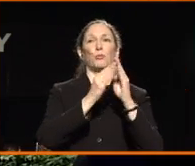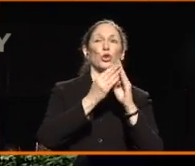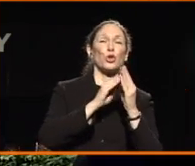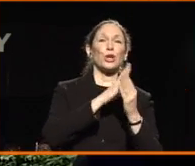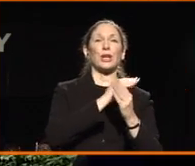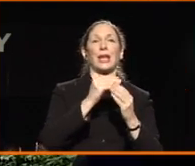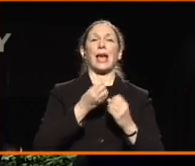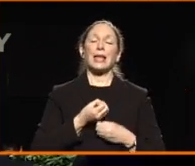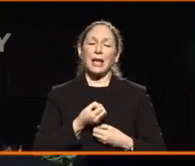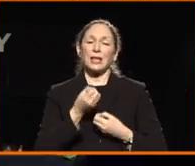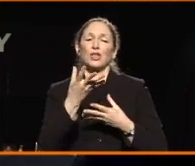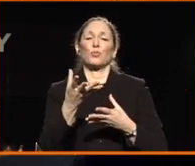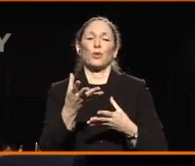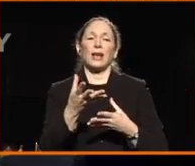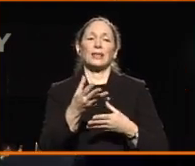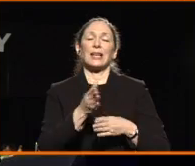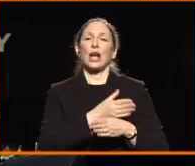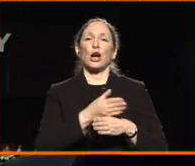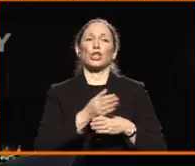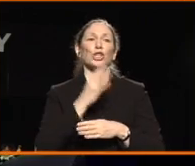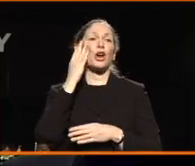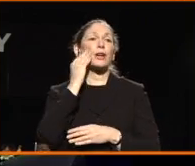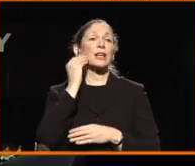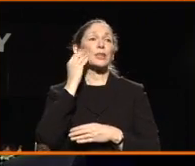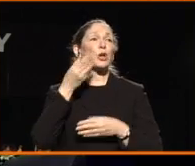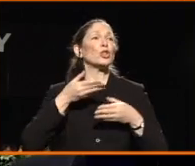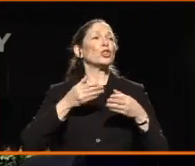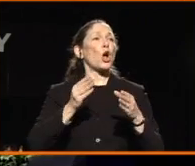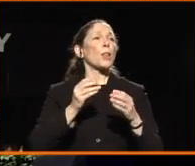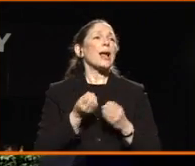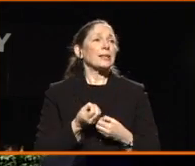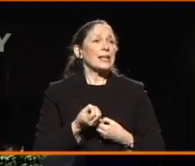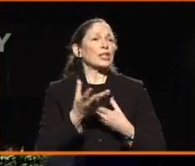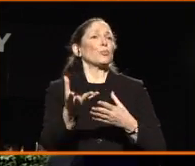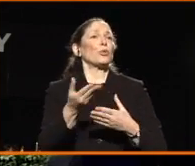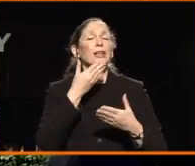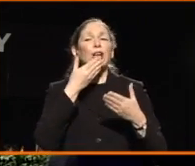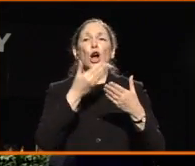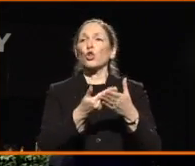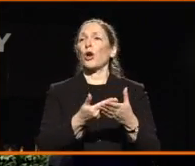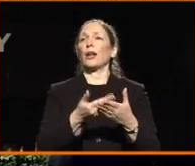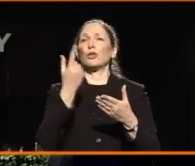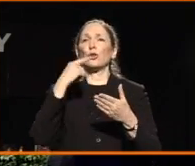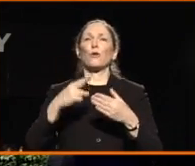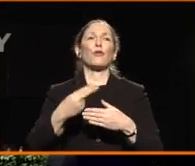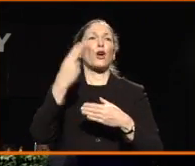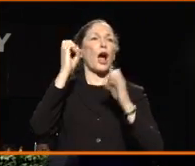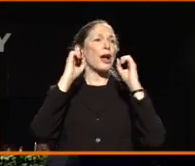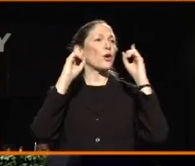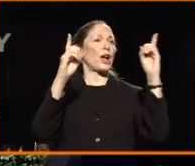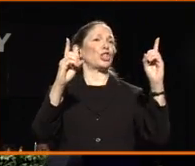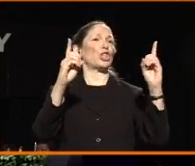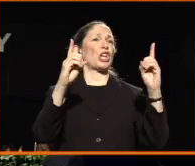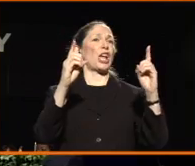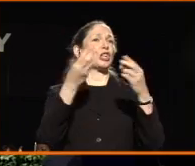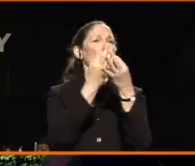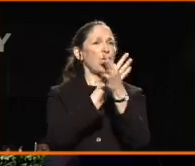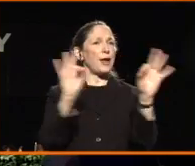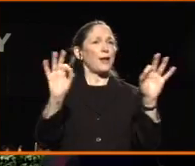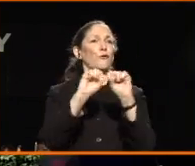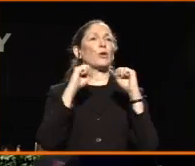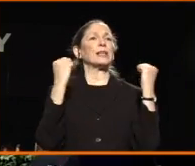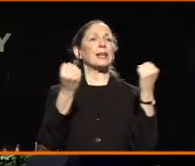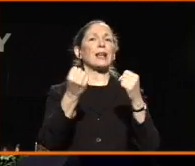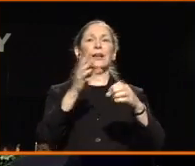and expressing our shared experience. So let's express our gratitude for higher education in a free